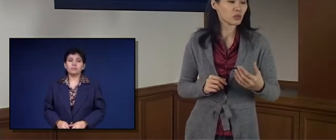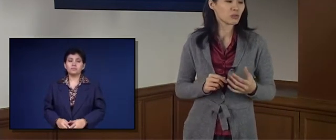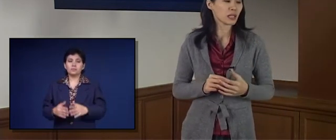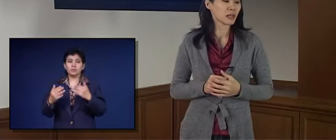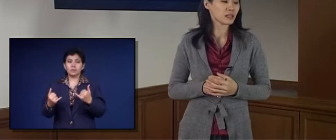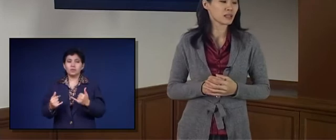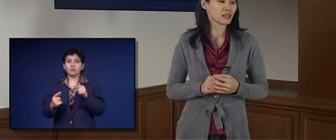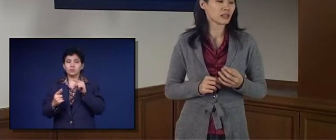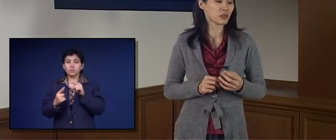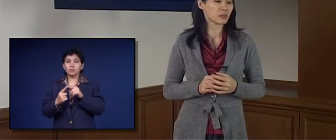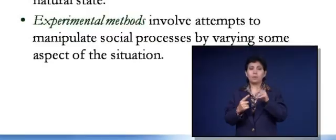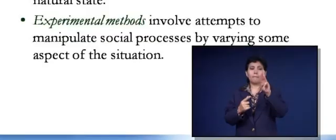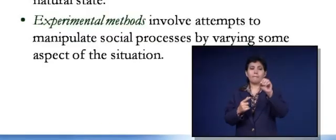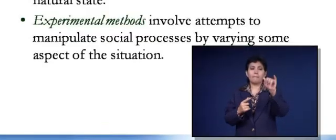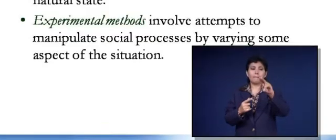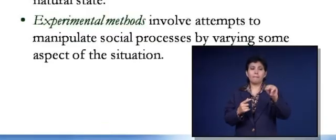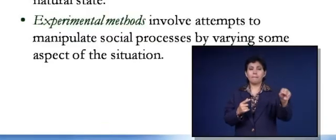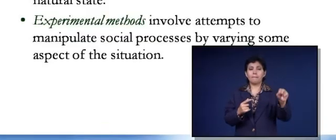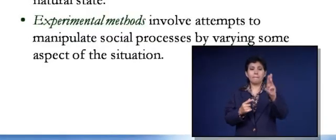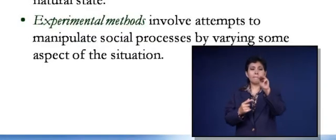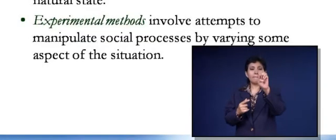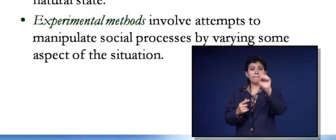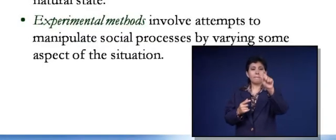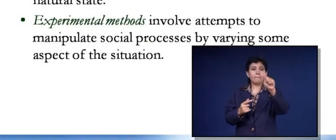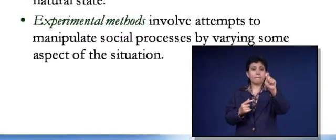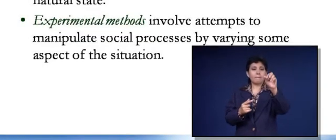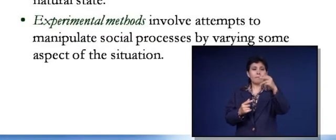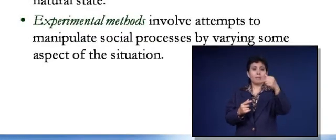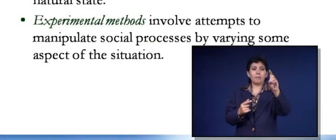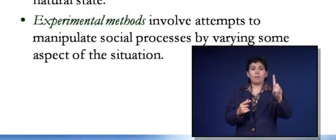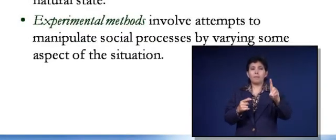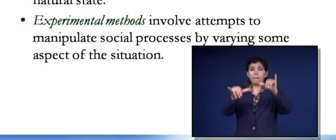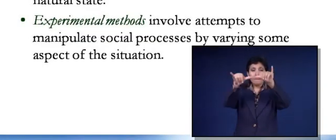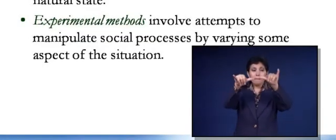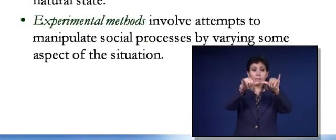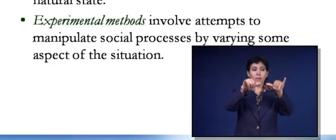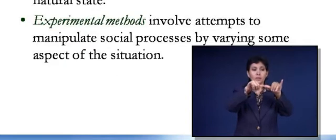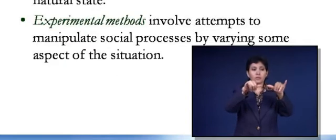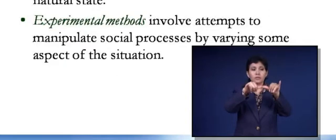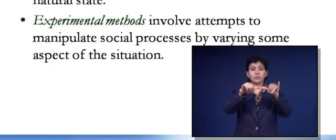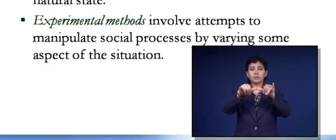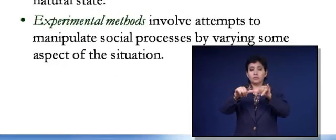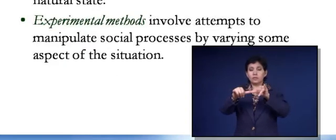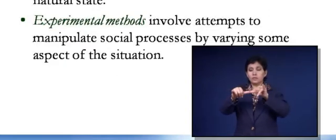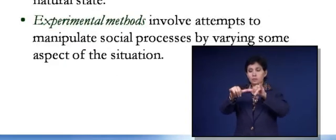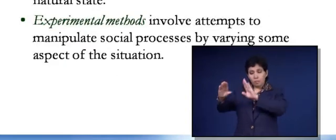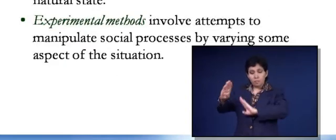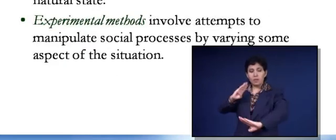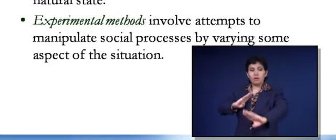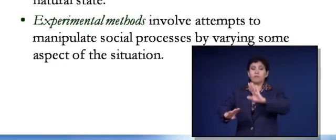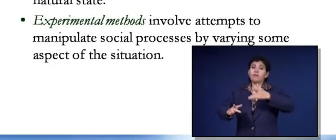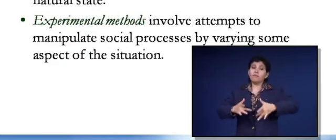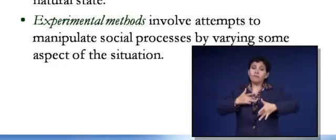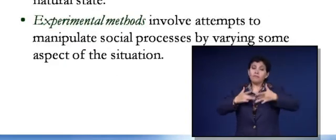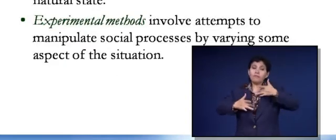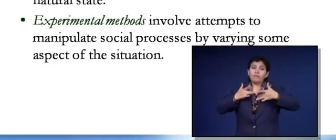Now, two main methods. Descriptive methods involve the attempt to measure or to record behaviors, thoughts, or feelings